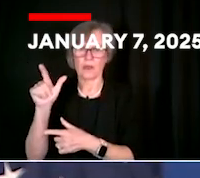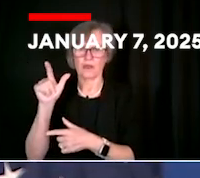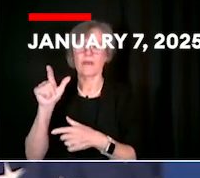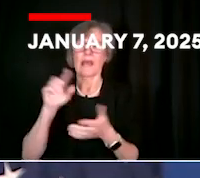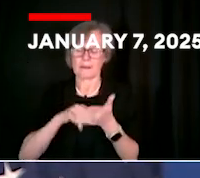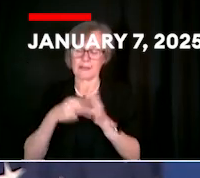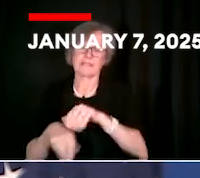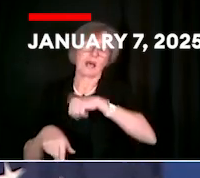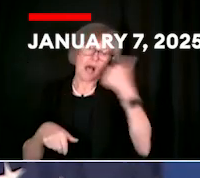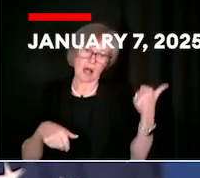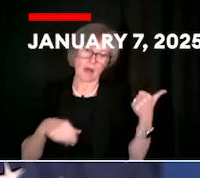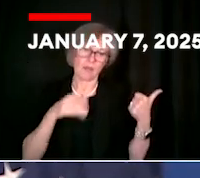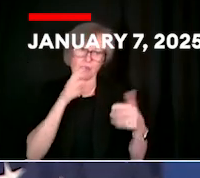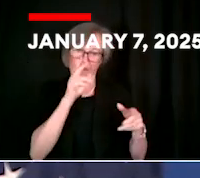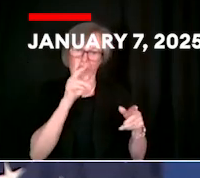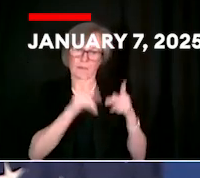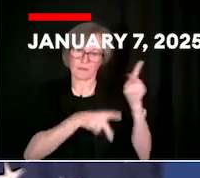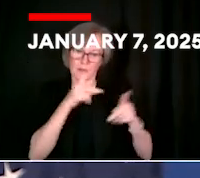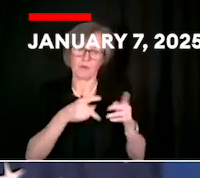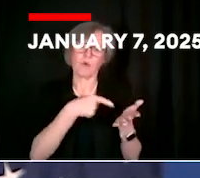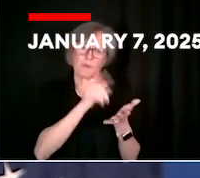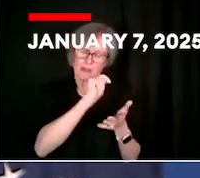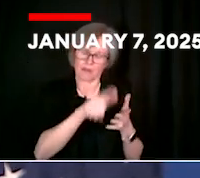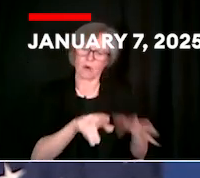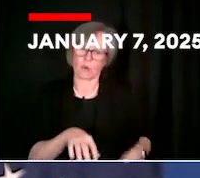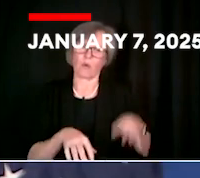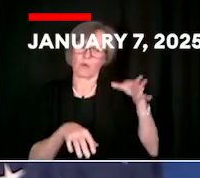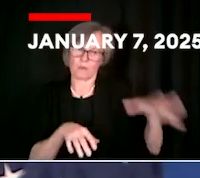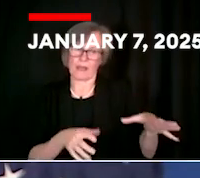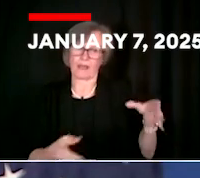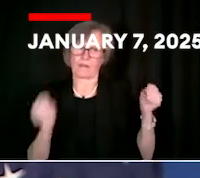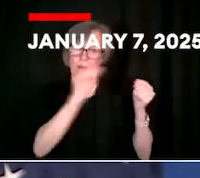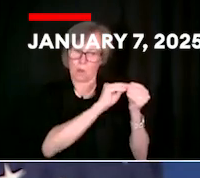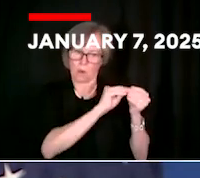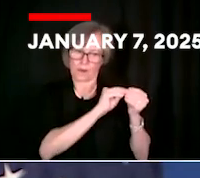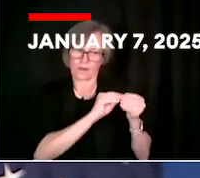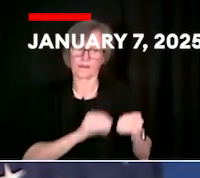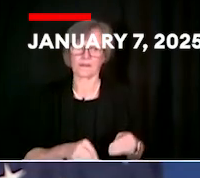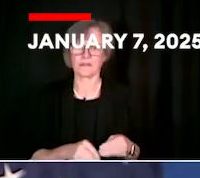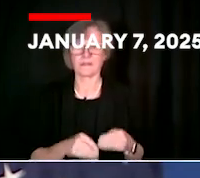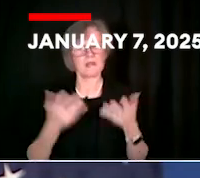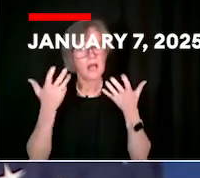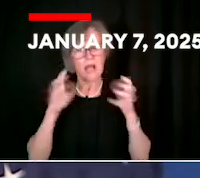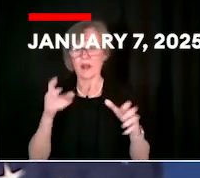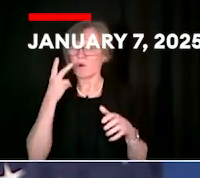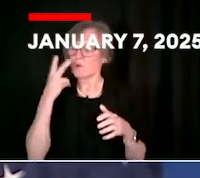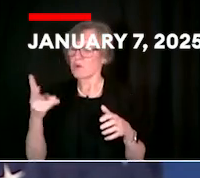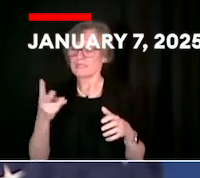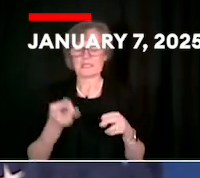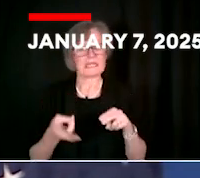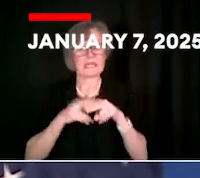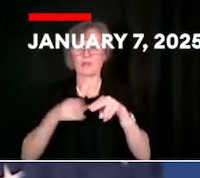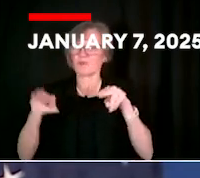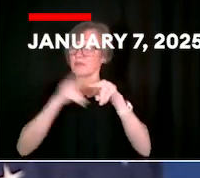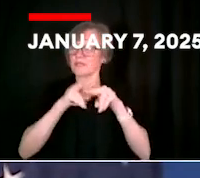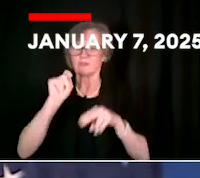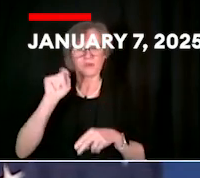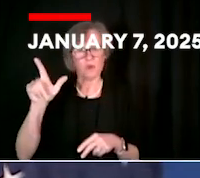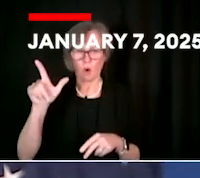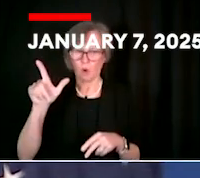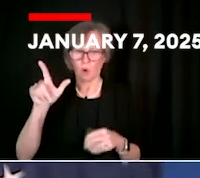of those who pay their tolls. And I don't want to see an increase in the tolling